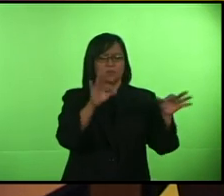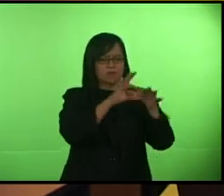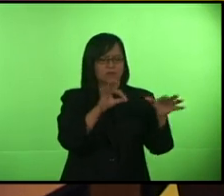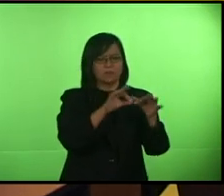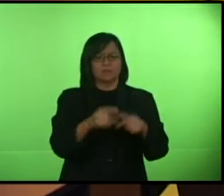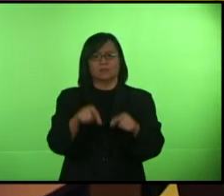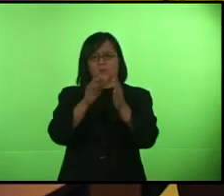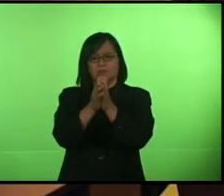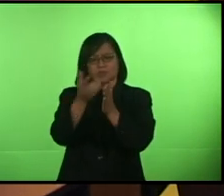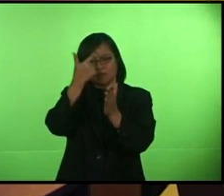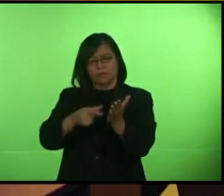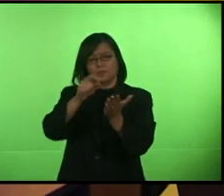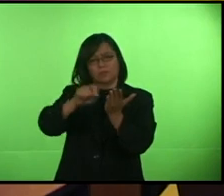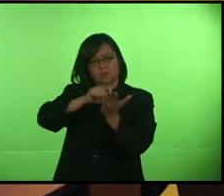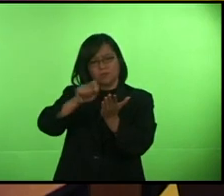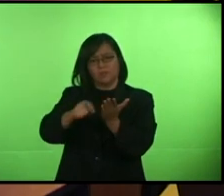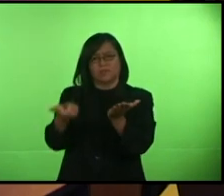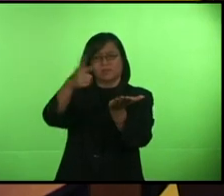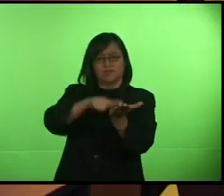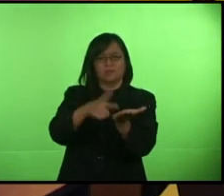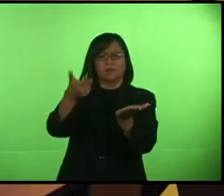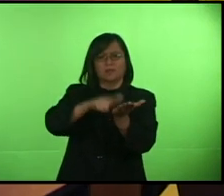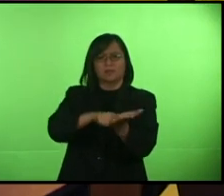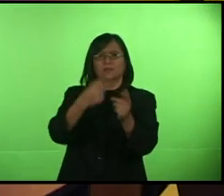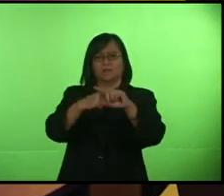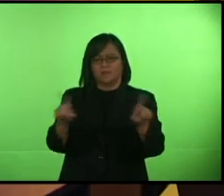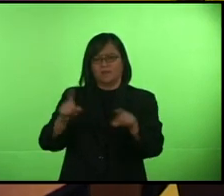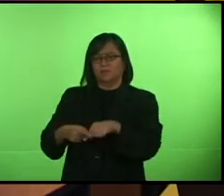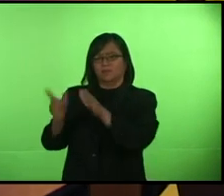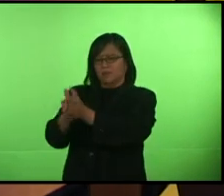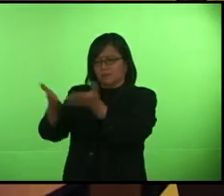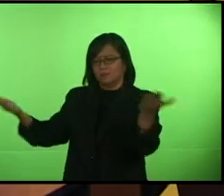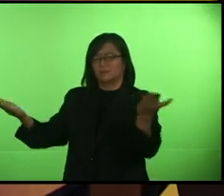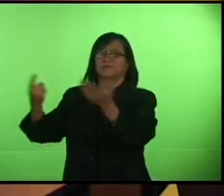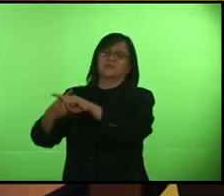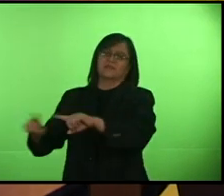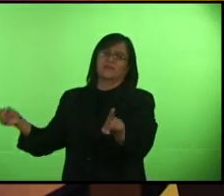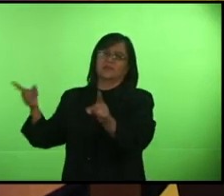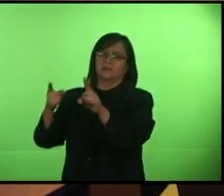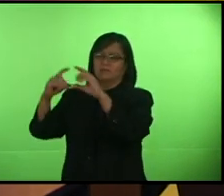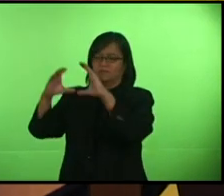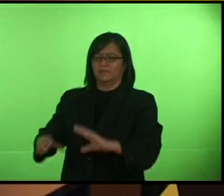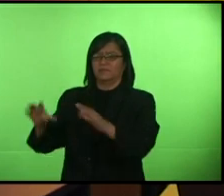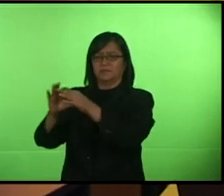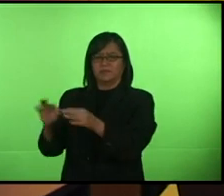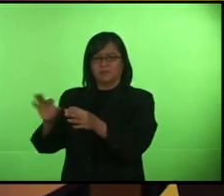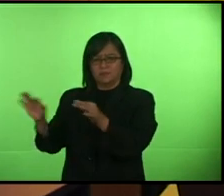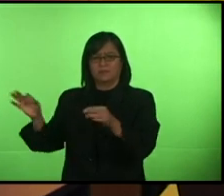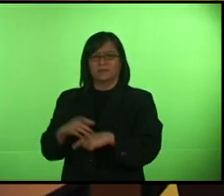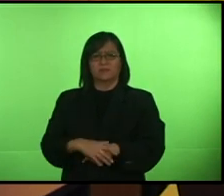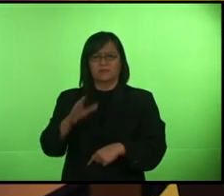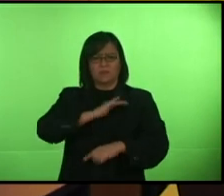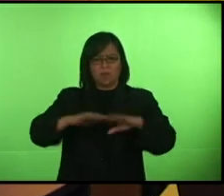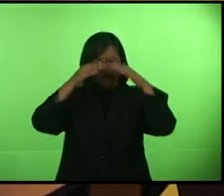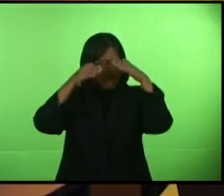is totally different. So you have to read extensively. Do not focus only reading one